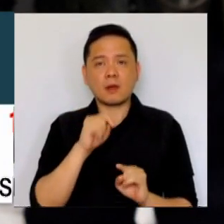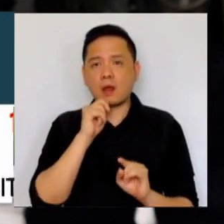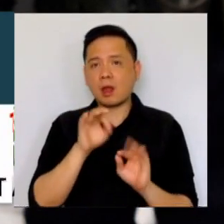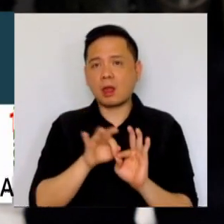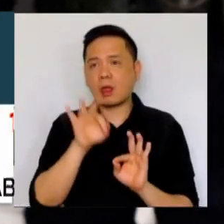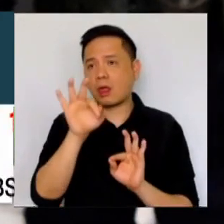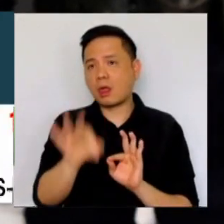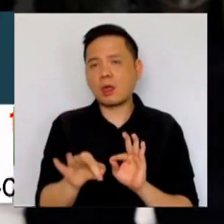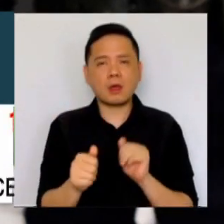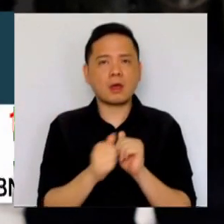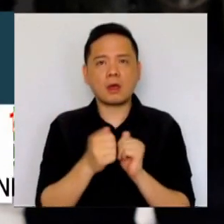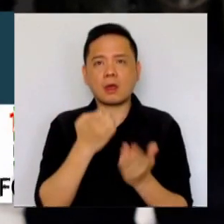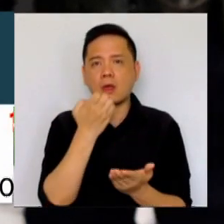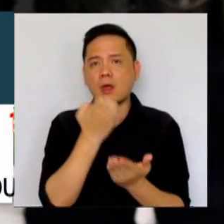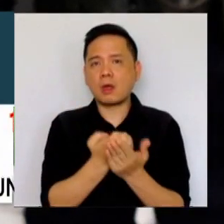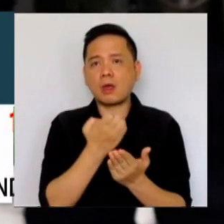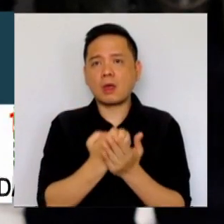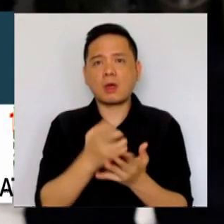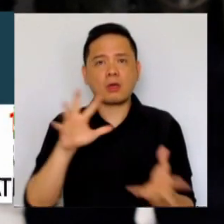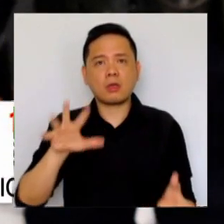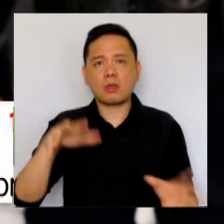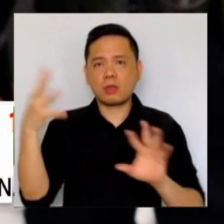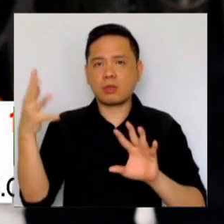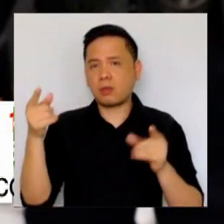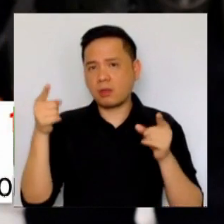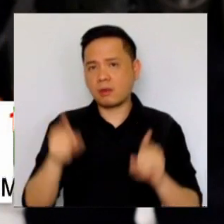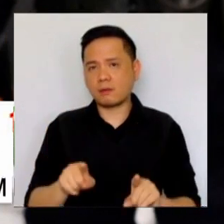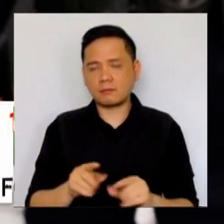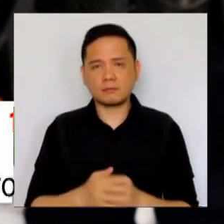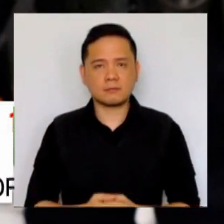an economically catastrophic default.